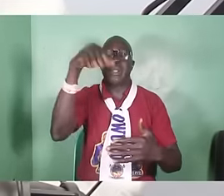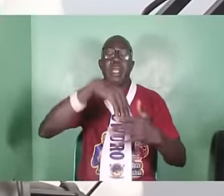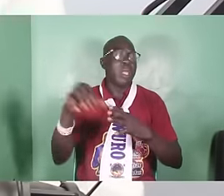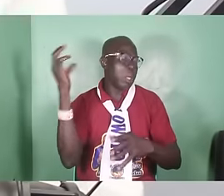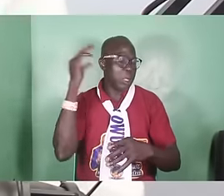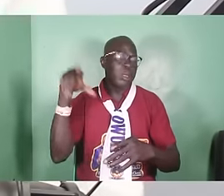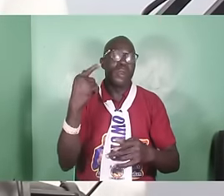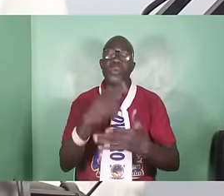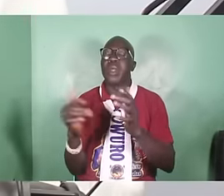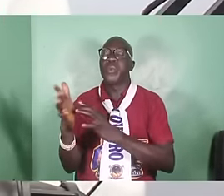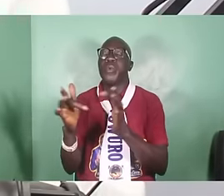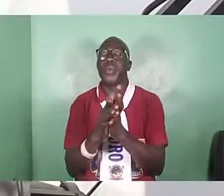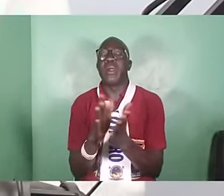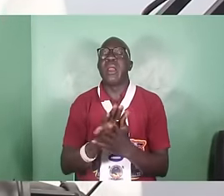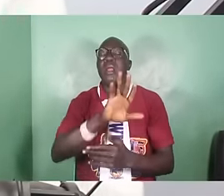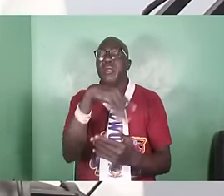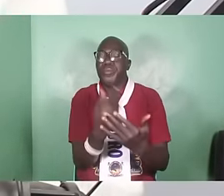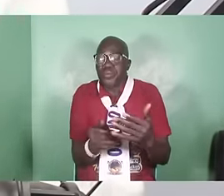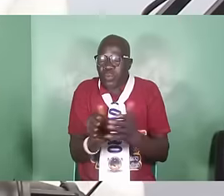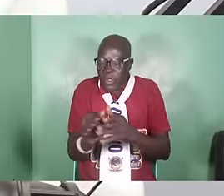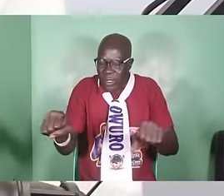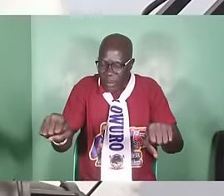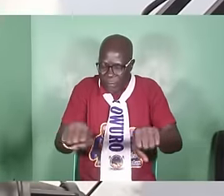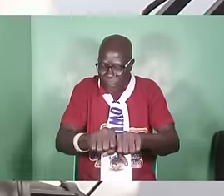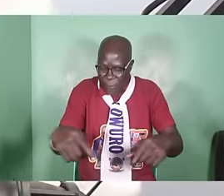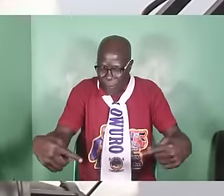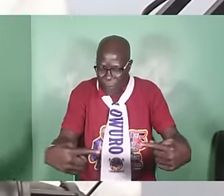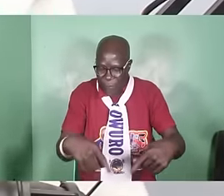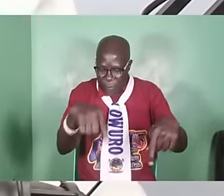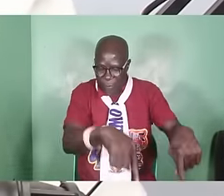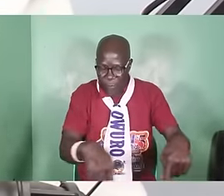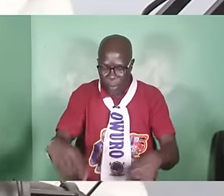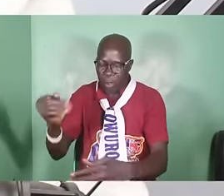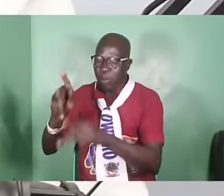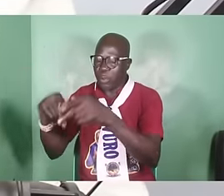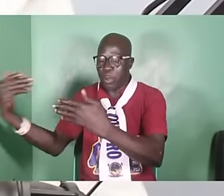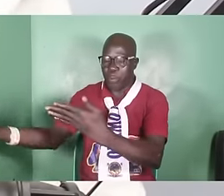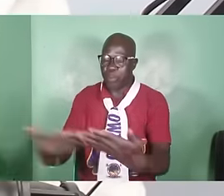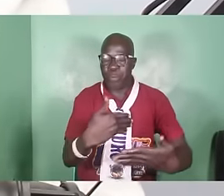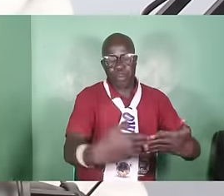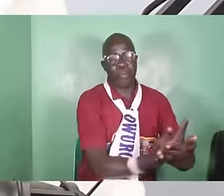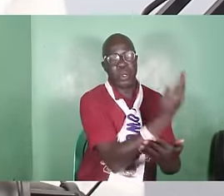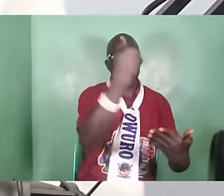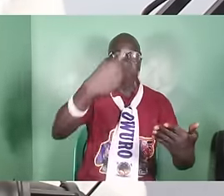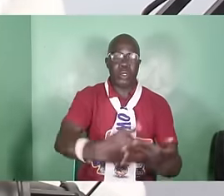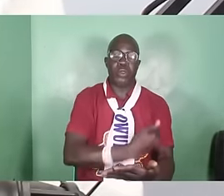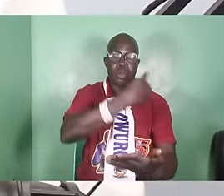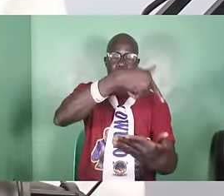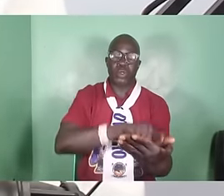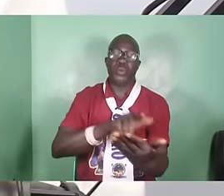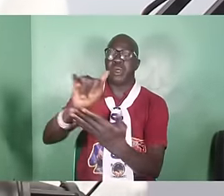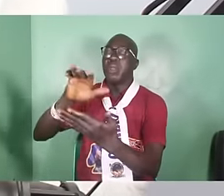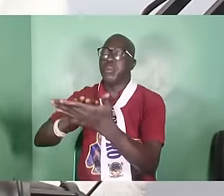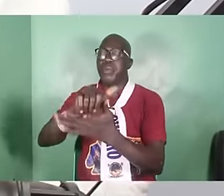to be. But listen to what the Bible the says. The spirits of the people that brought the gospel are so present. And you tell back by him, God. Those of you